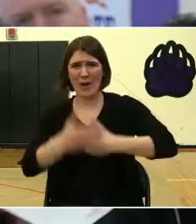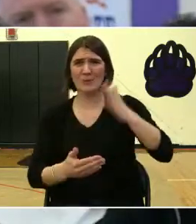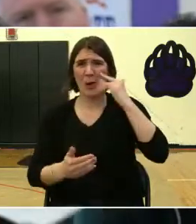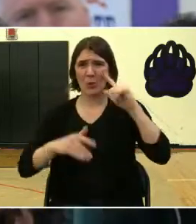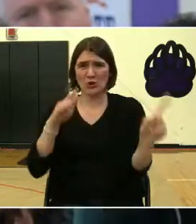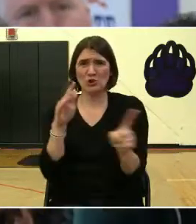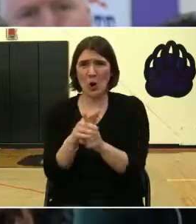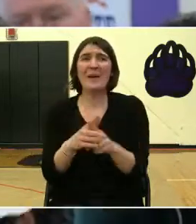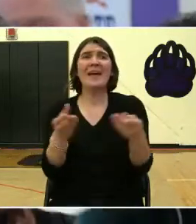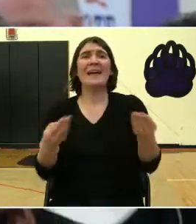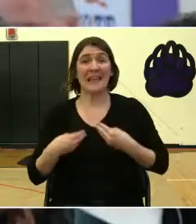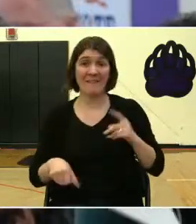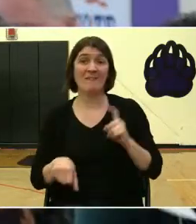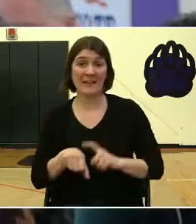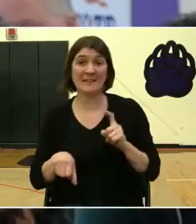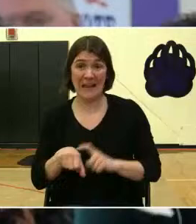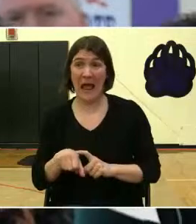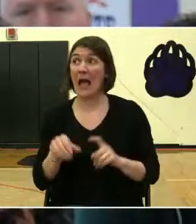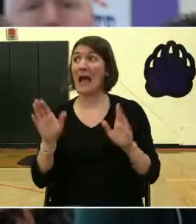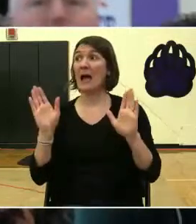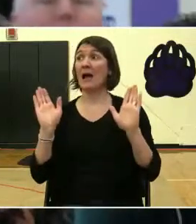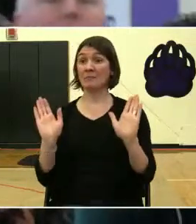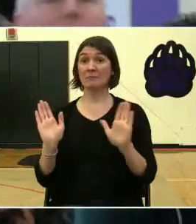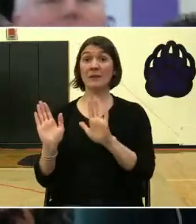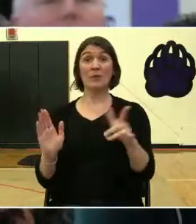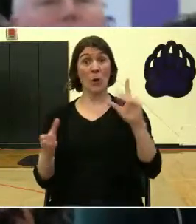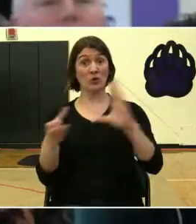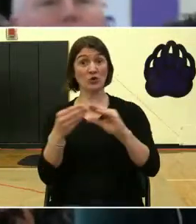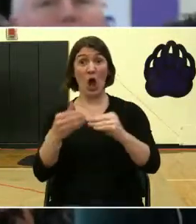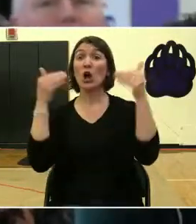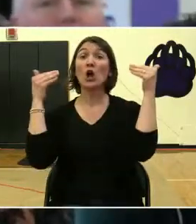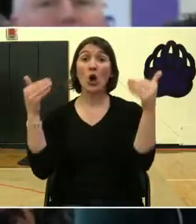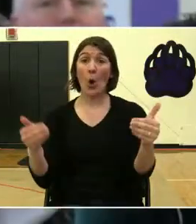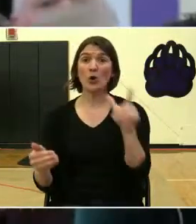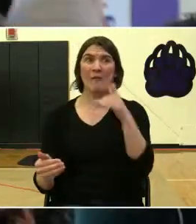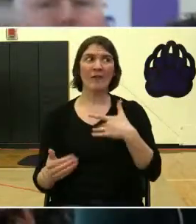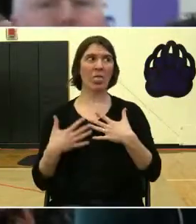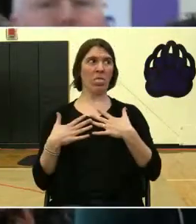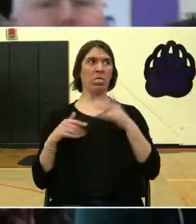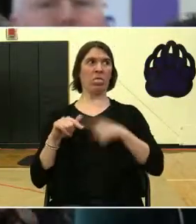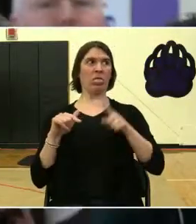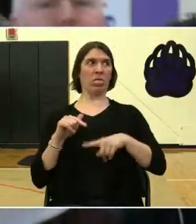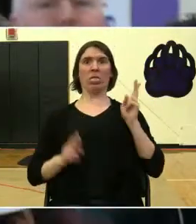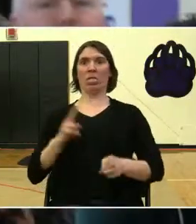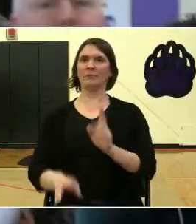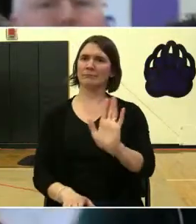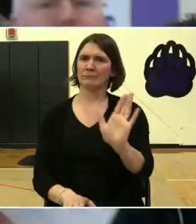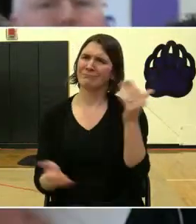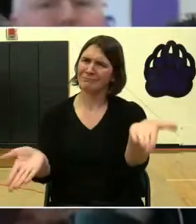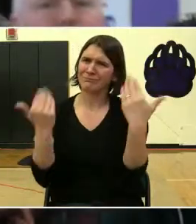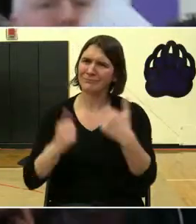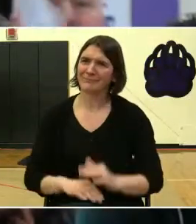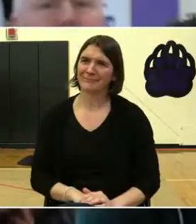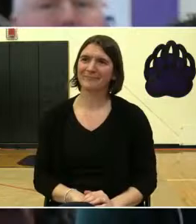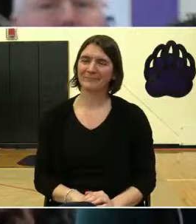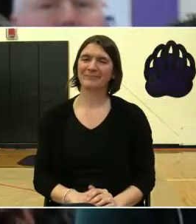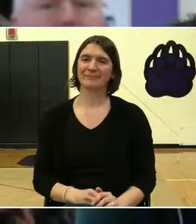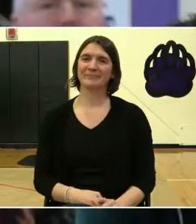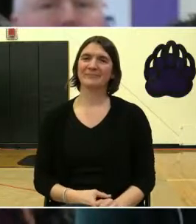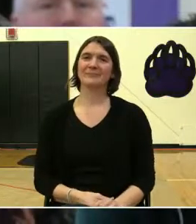why we are here so I hope any and all who want to speak to this item will feel welcome to do so